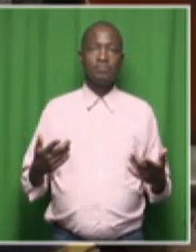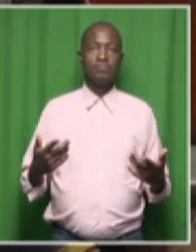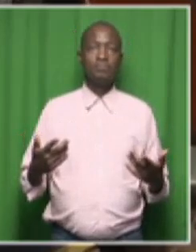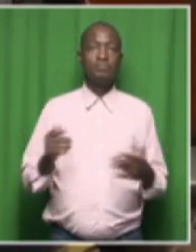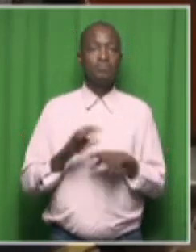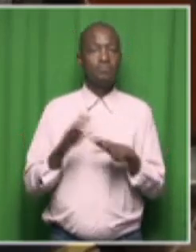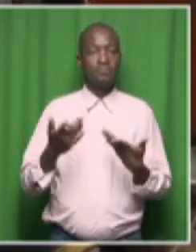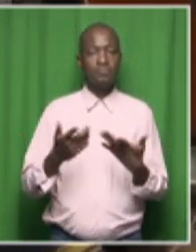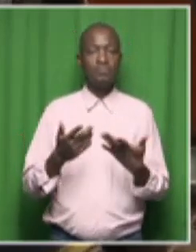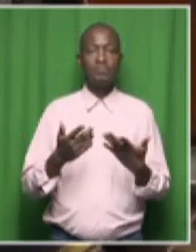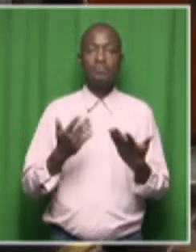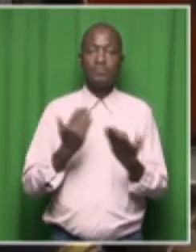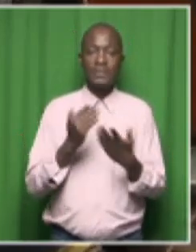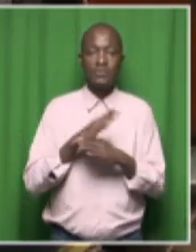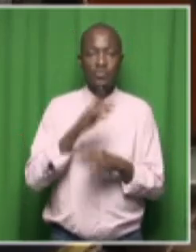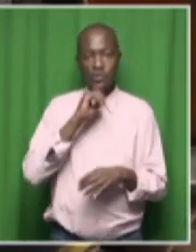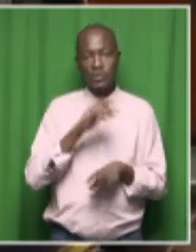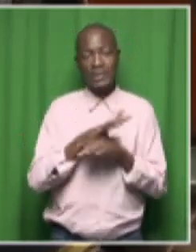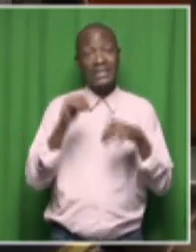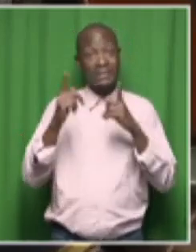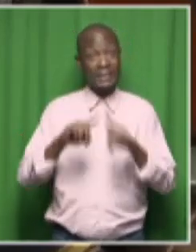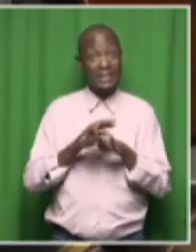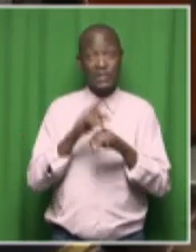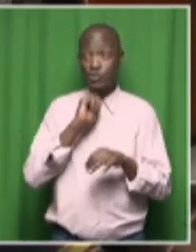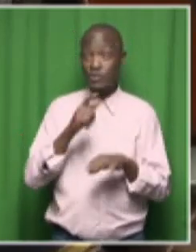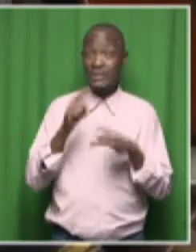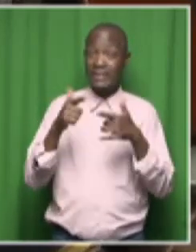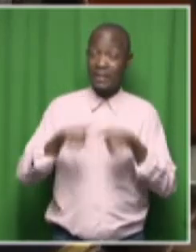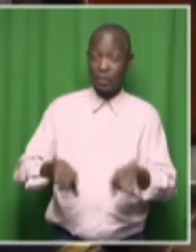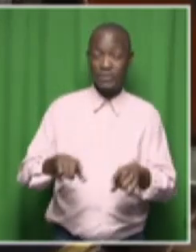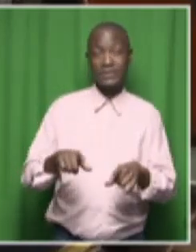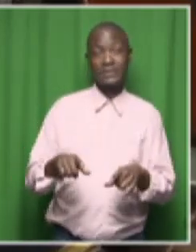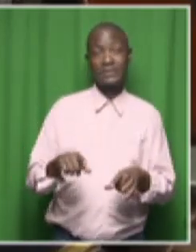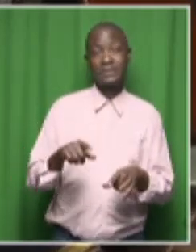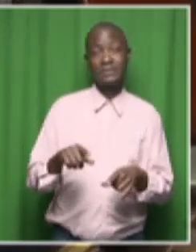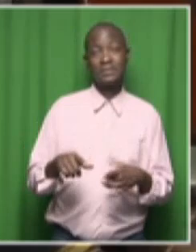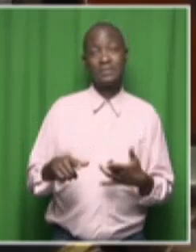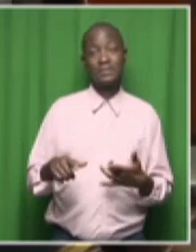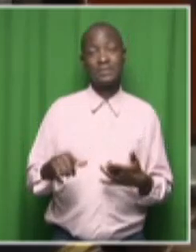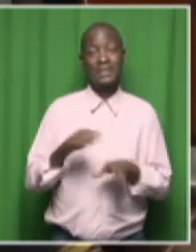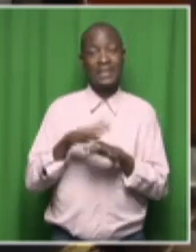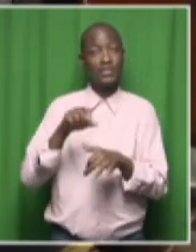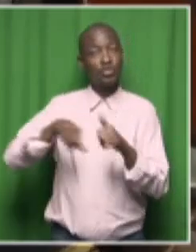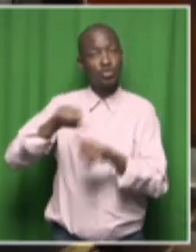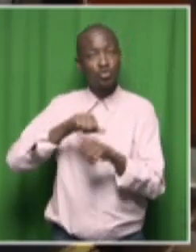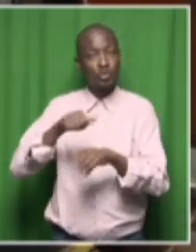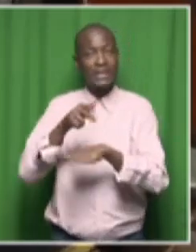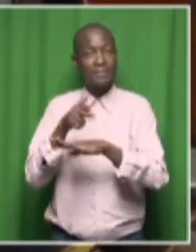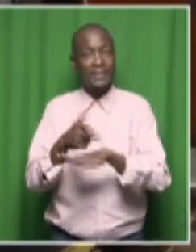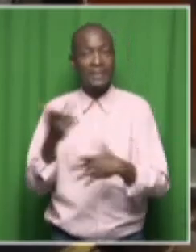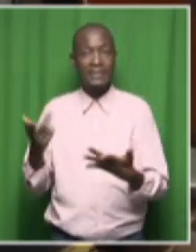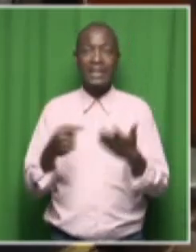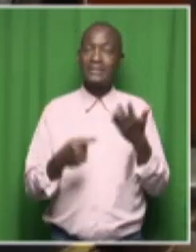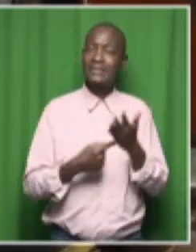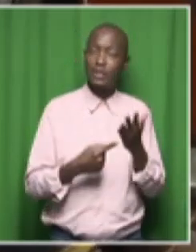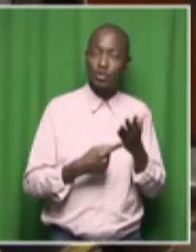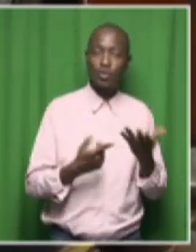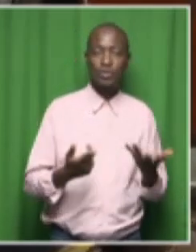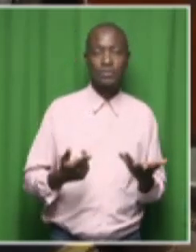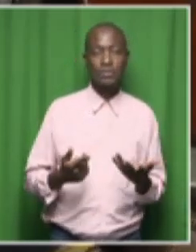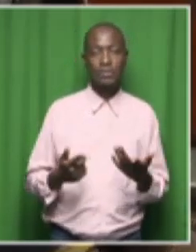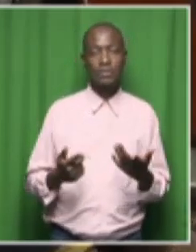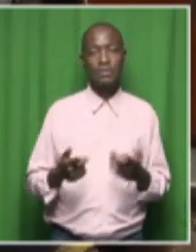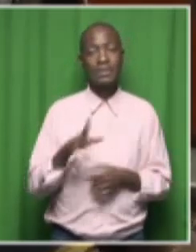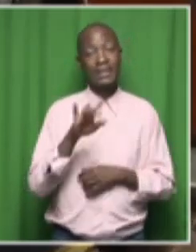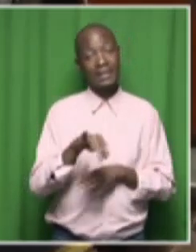channels that we can use, especially using the languages in social media, in technology, and so on.